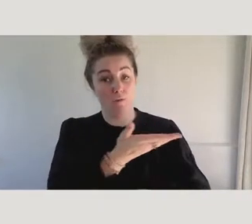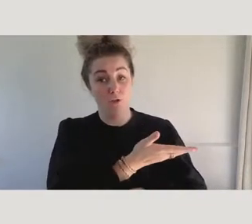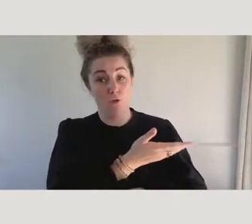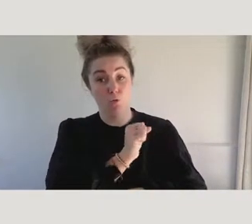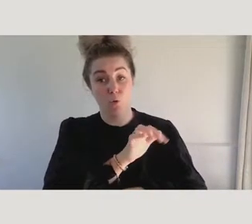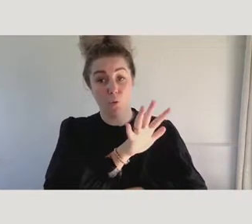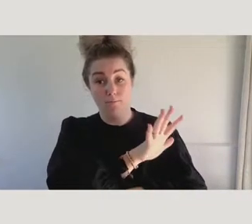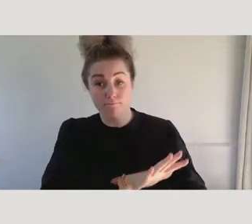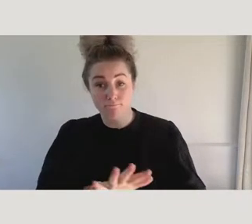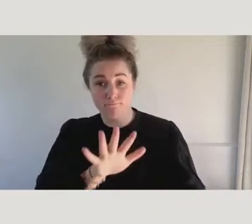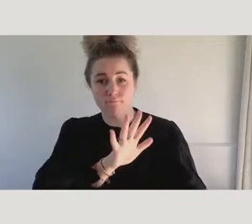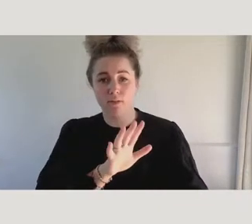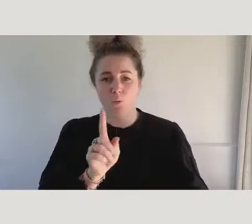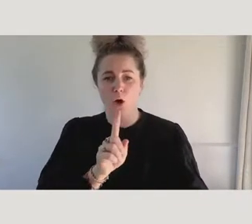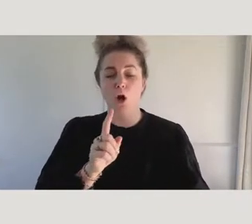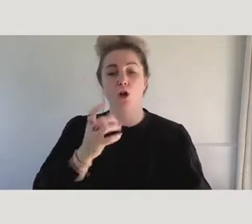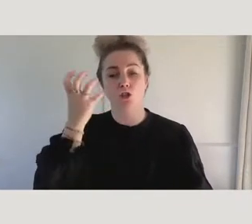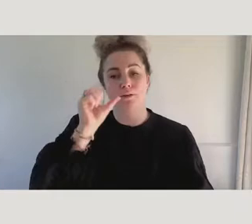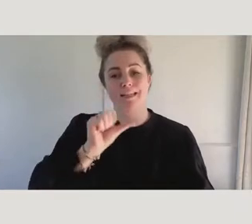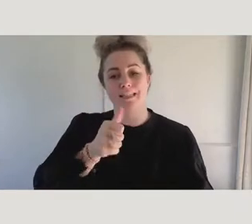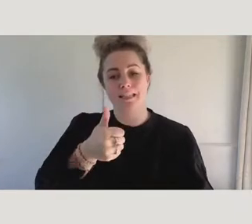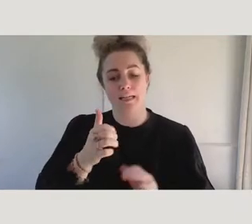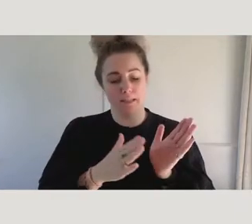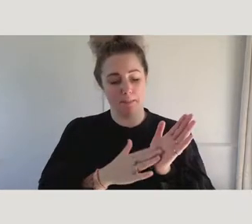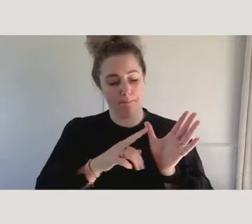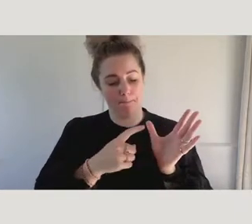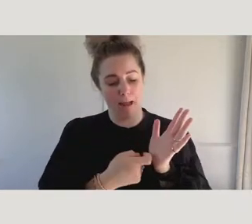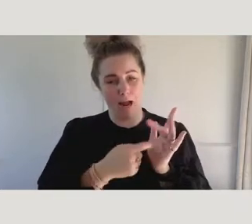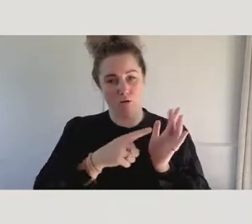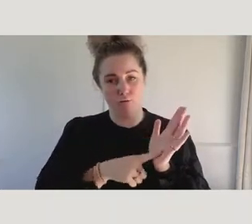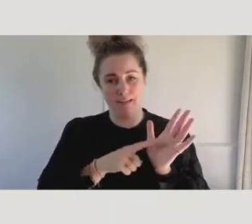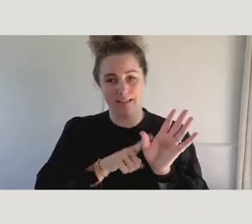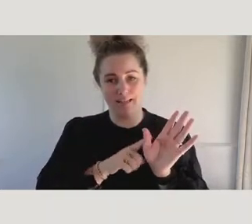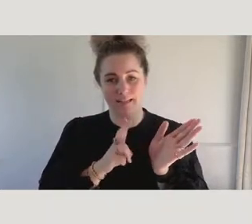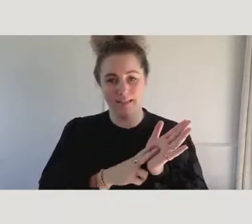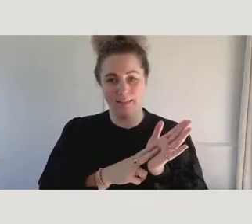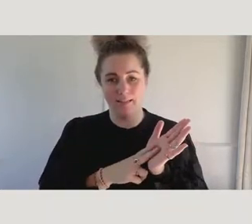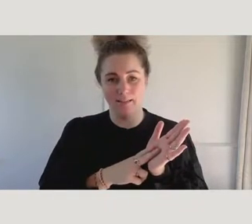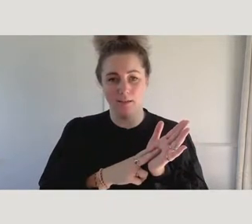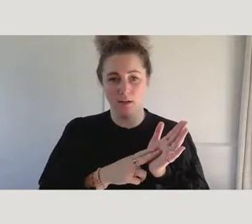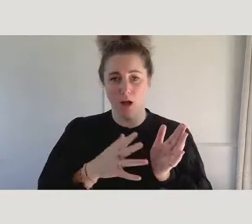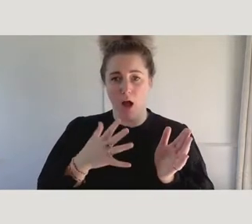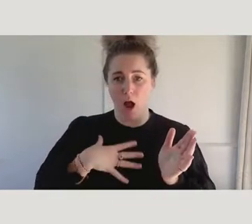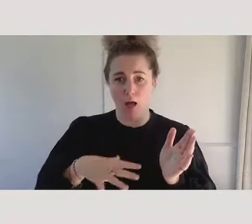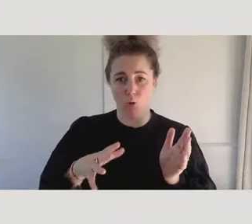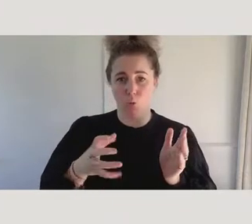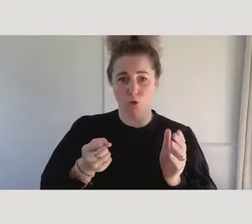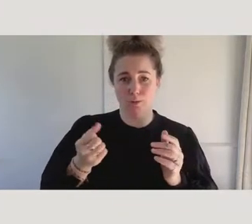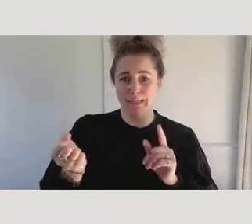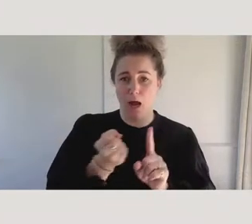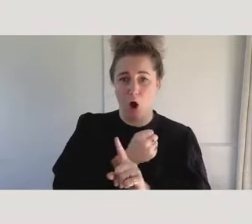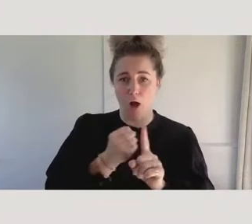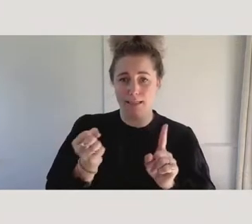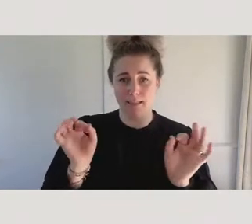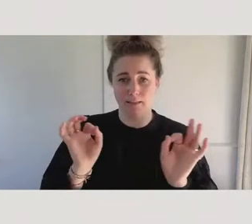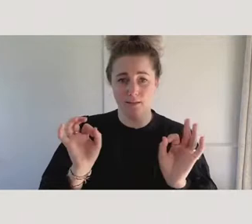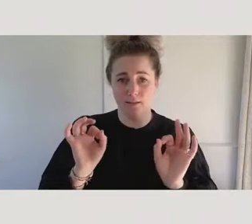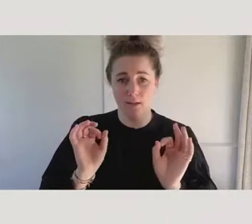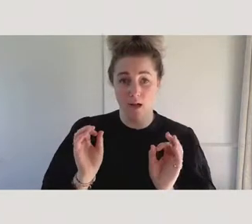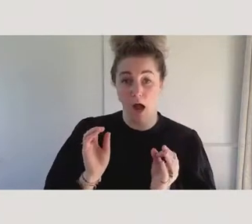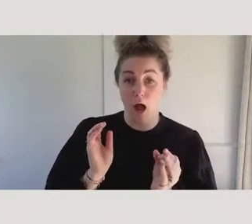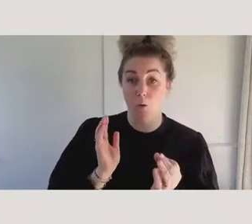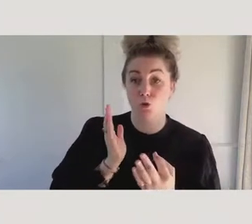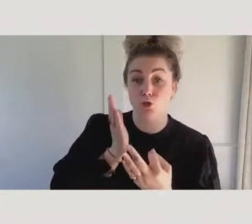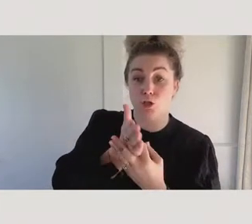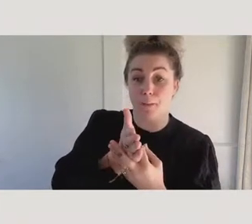that you off let me go with Marilyn oh Marilyn thank you thank you no no I don't want to get it sorry for Marilyn jumping in here but